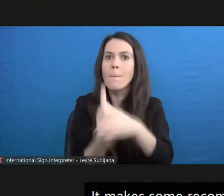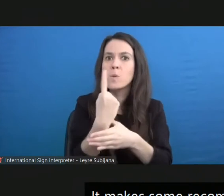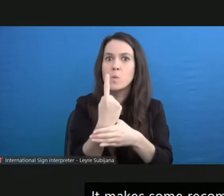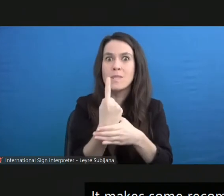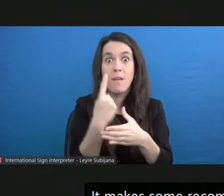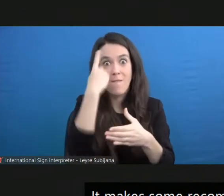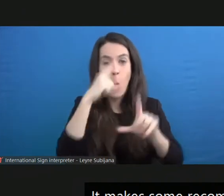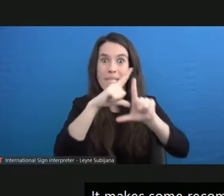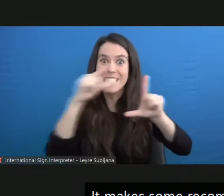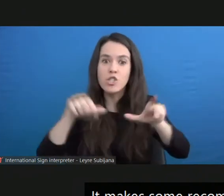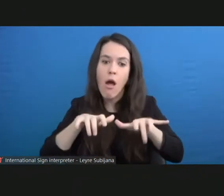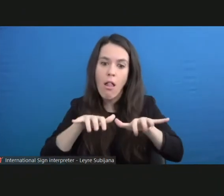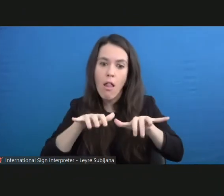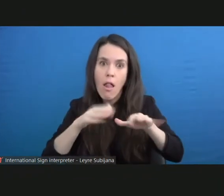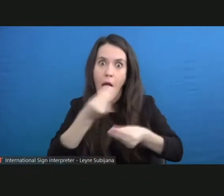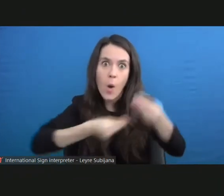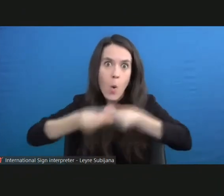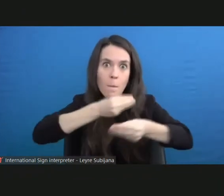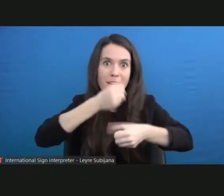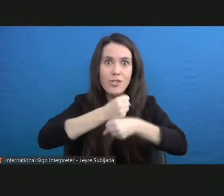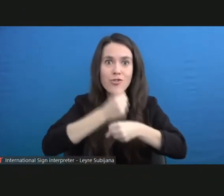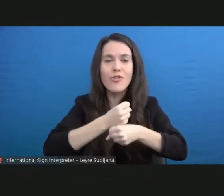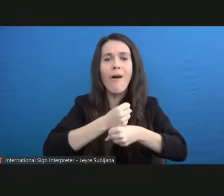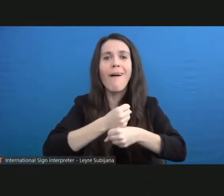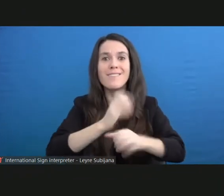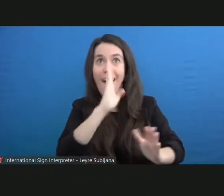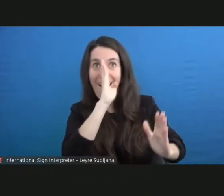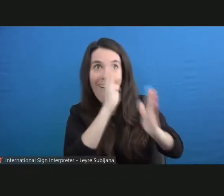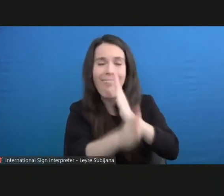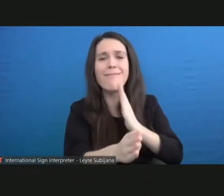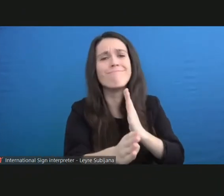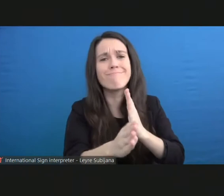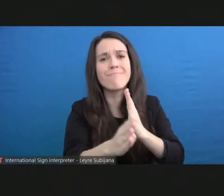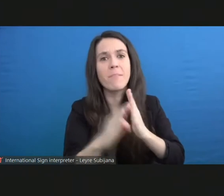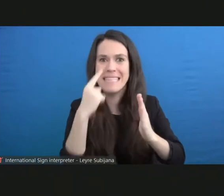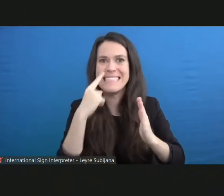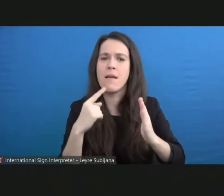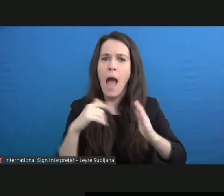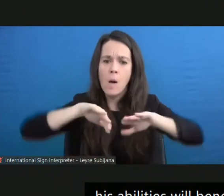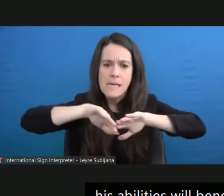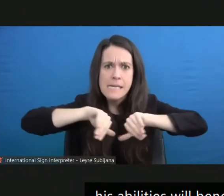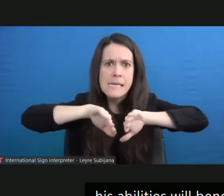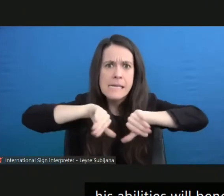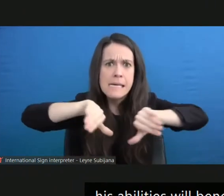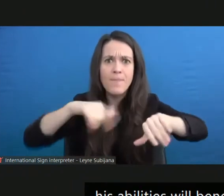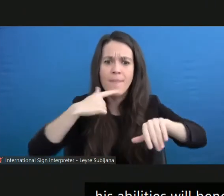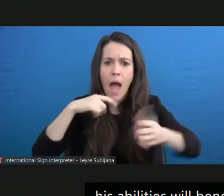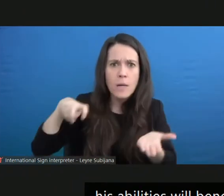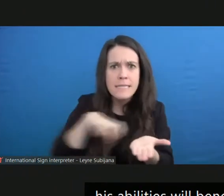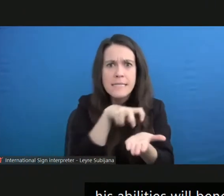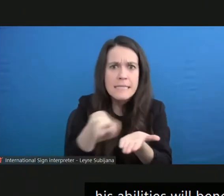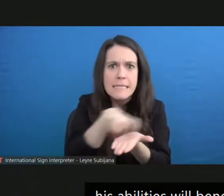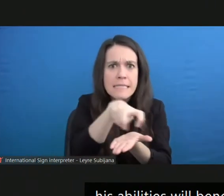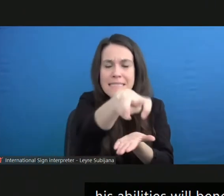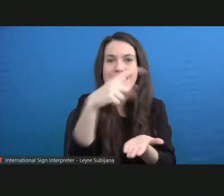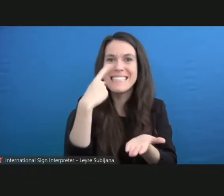economy. It's not straightforward. There are challenge opportunities. It lies on us to make sure that we push for